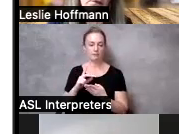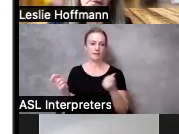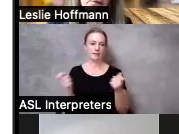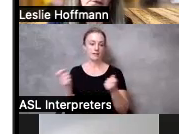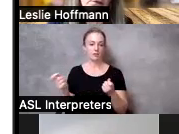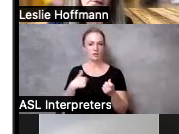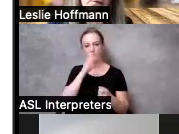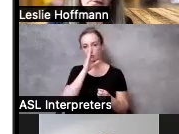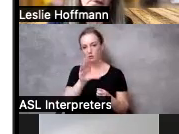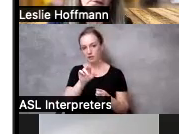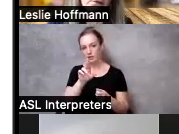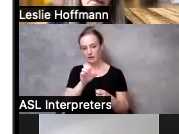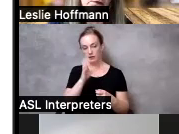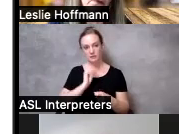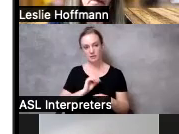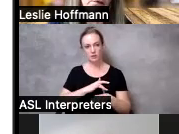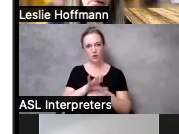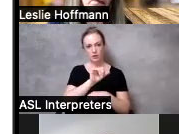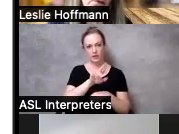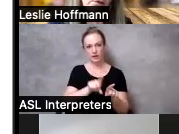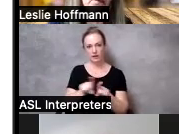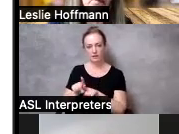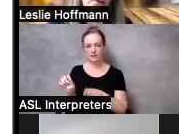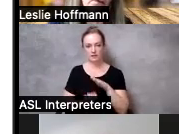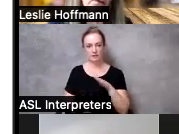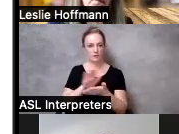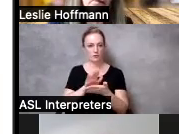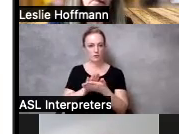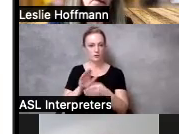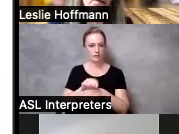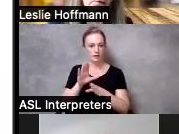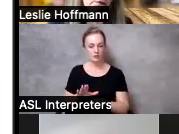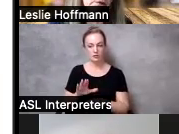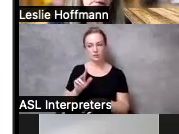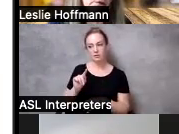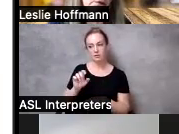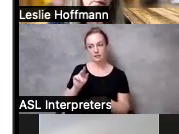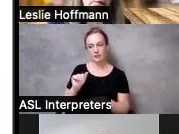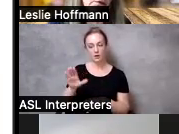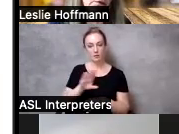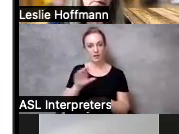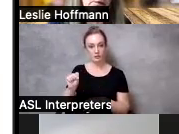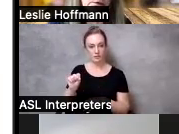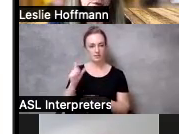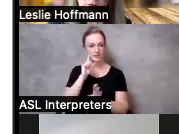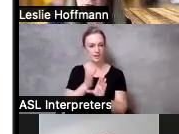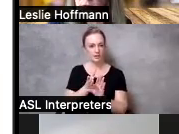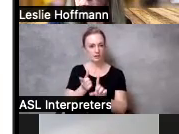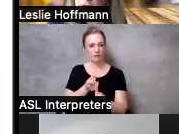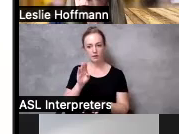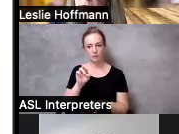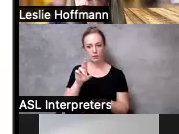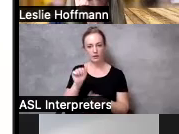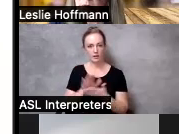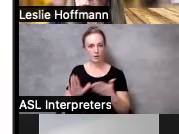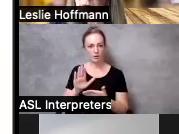in early care and education as an elementary school counselor. Tina received a bachelor's degree in psychology from Berea College, a